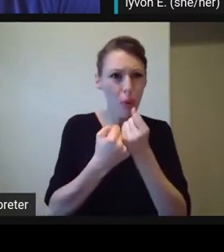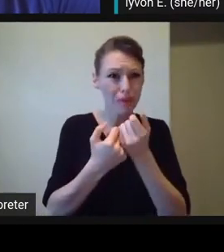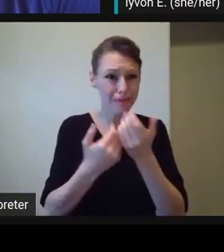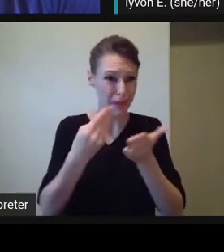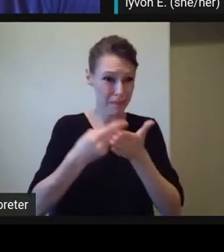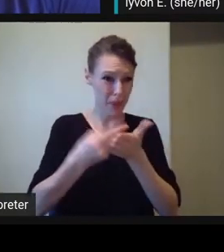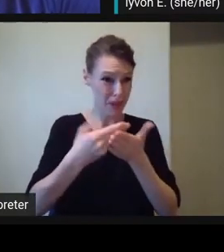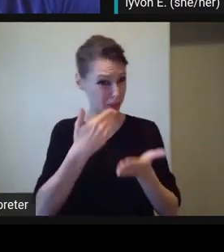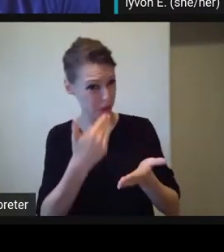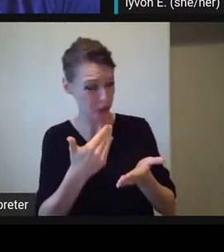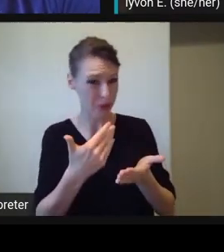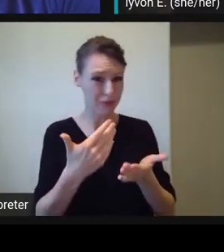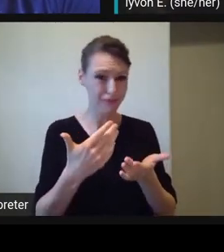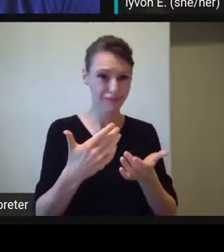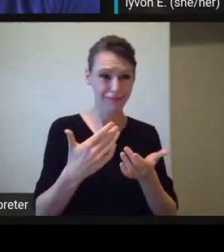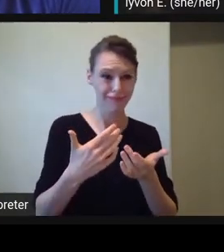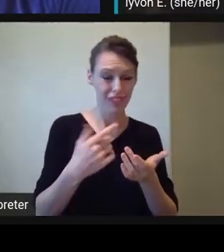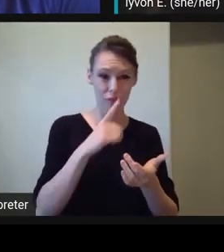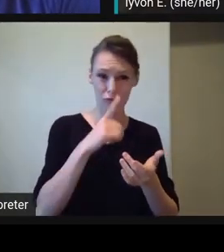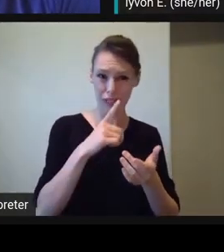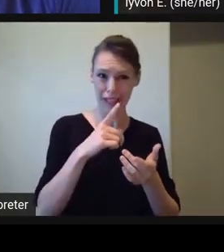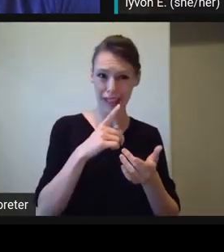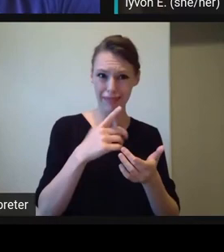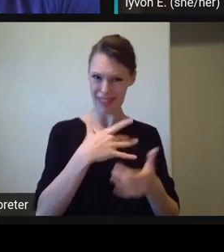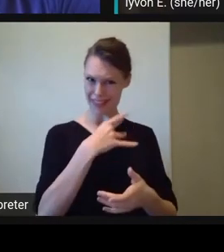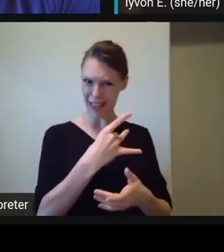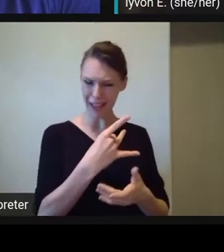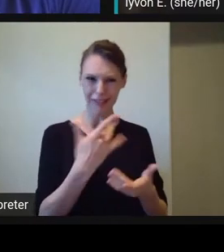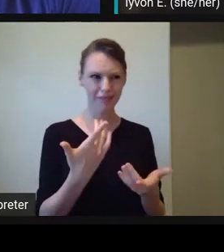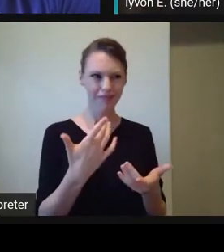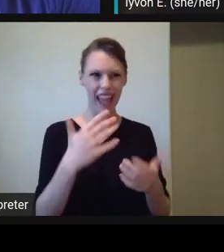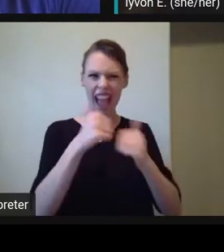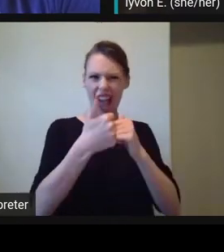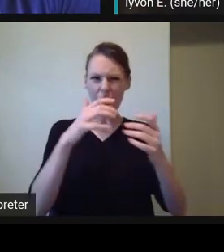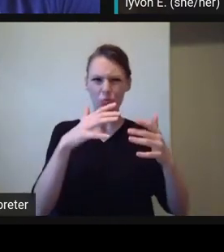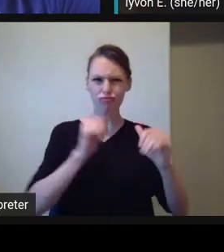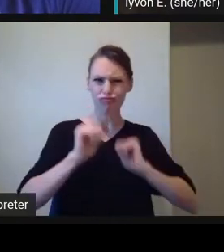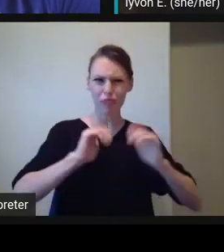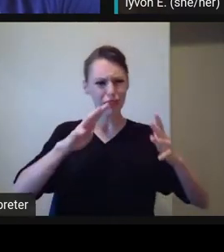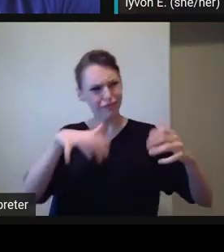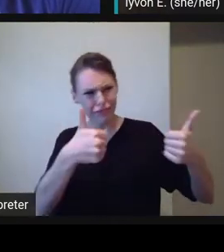paid, is it a great love of? And then the biggest thing is like, how does it challenge me? Because I don't like